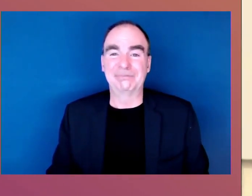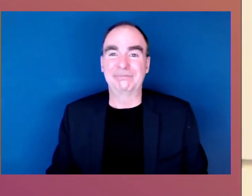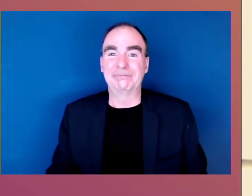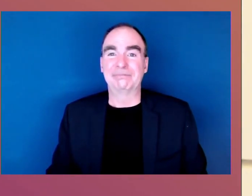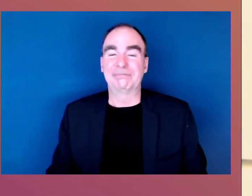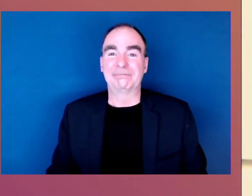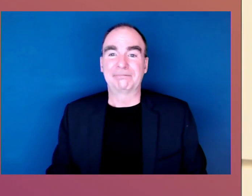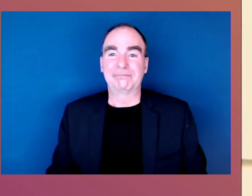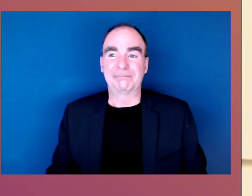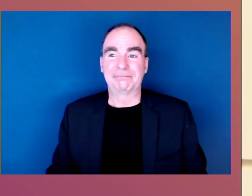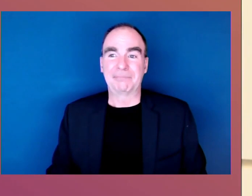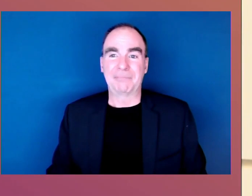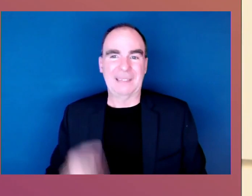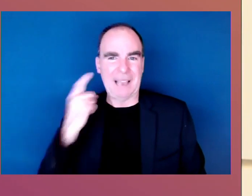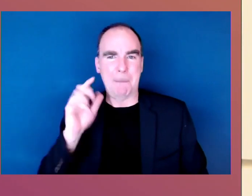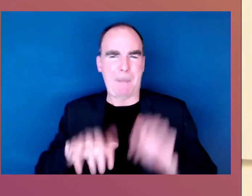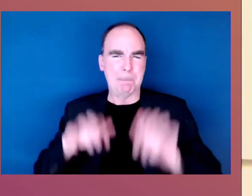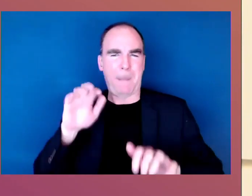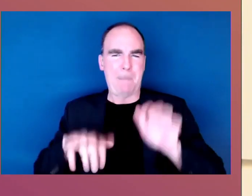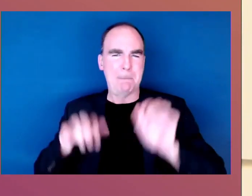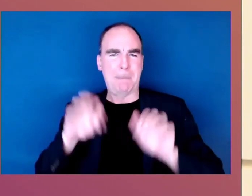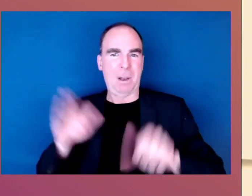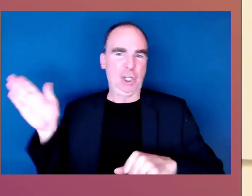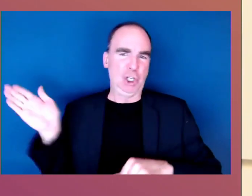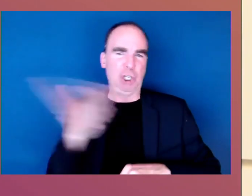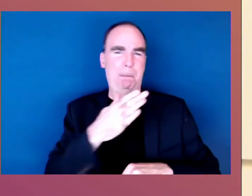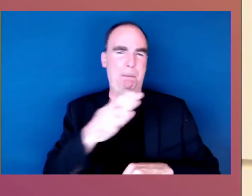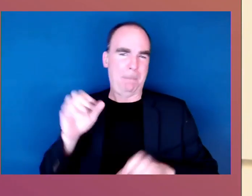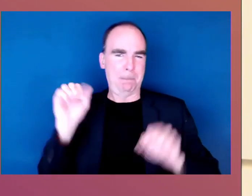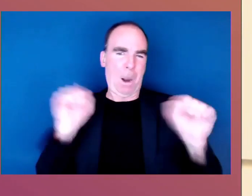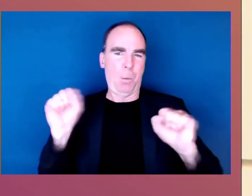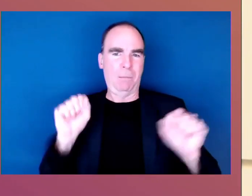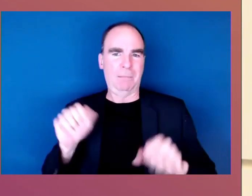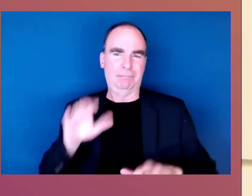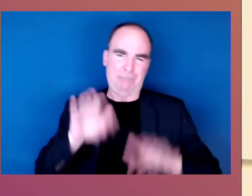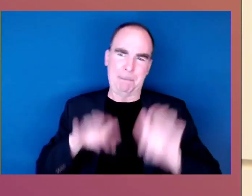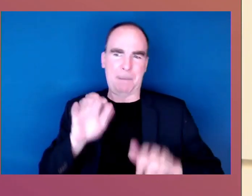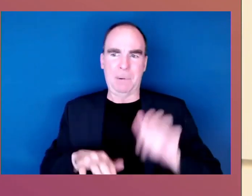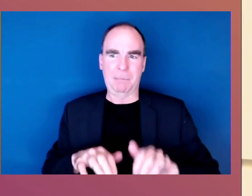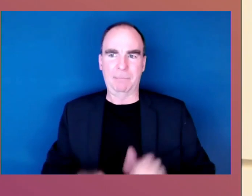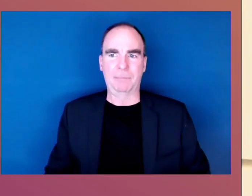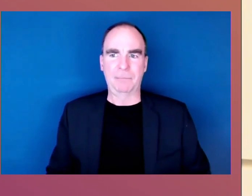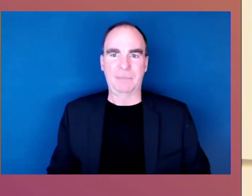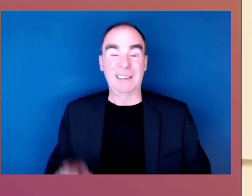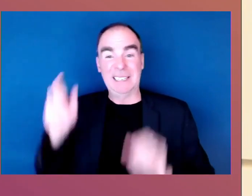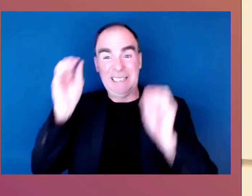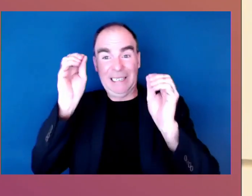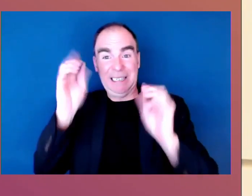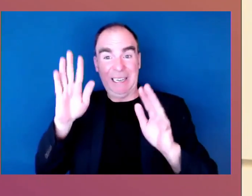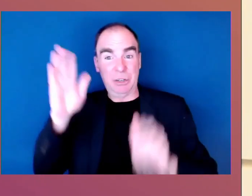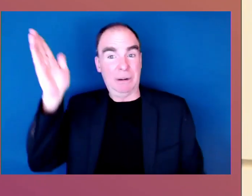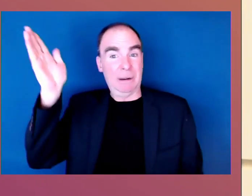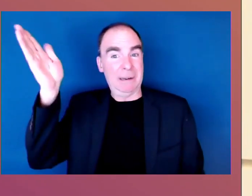This book is meant to help the readers learn how to program in C. It contains a tutorial introduction to get